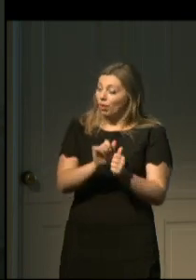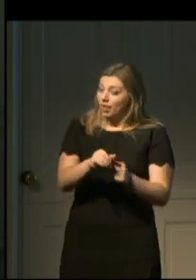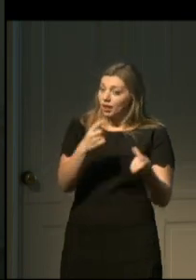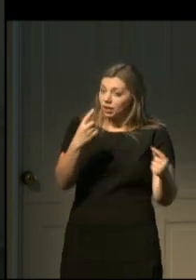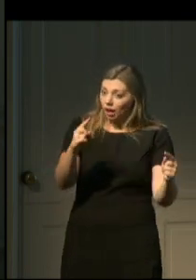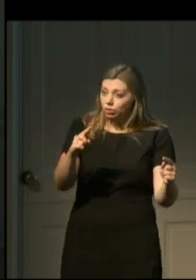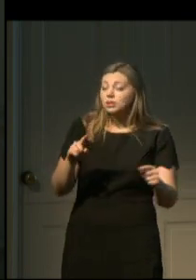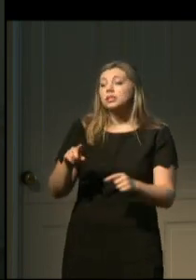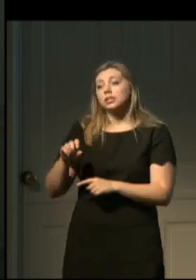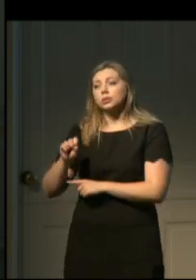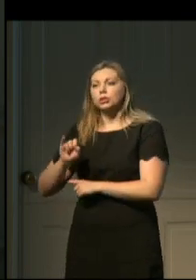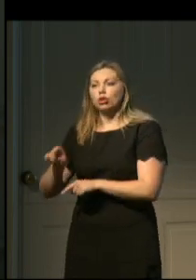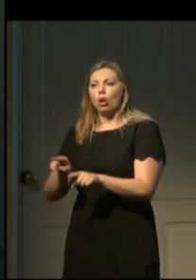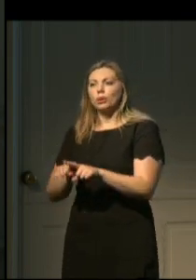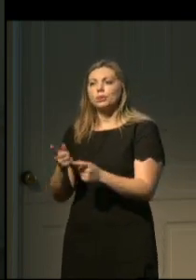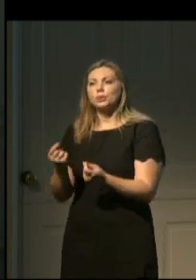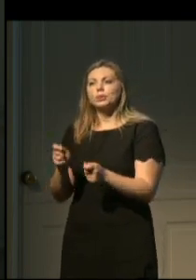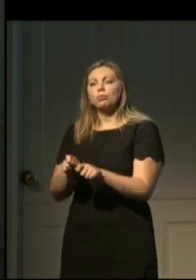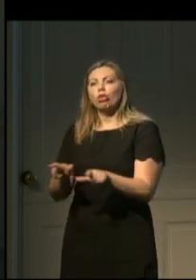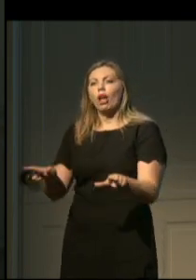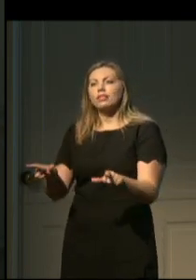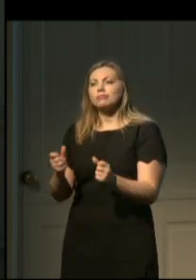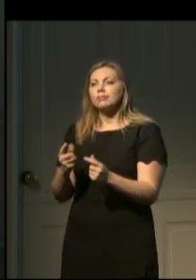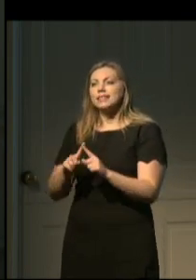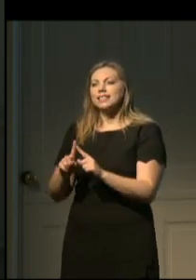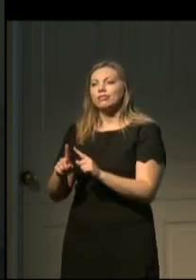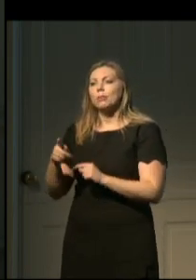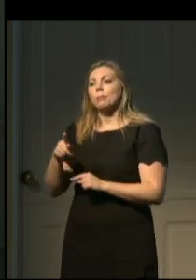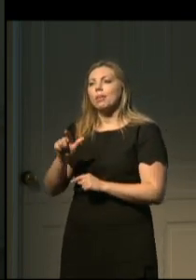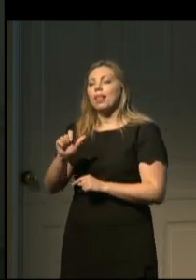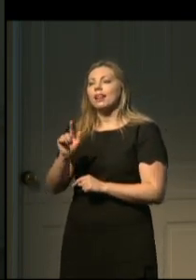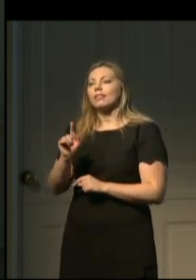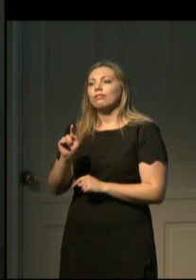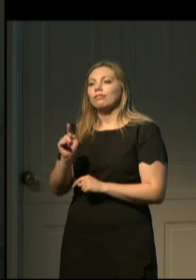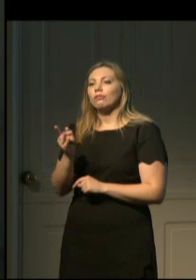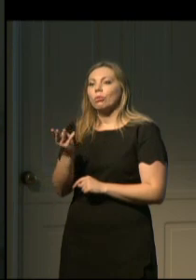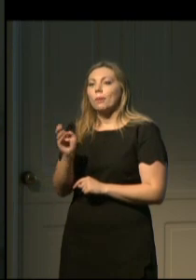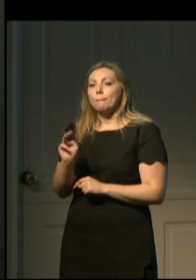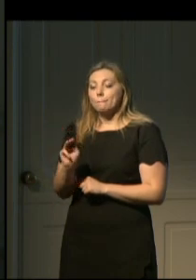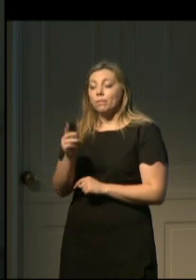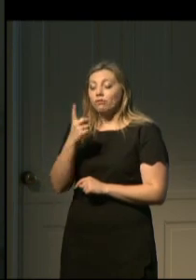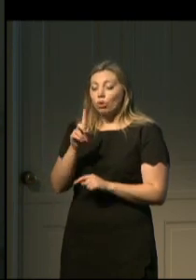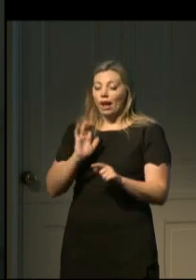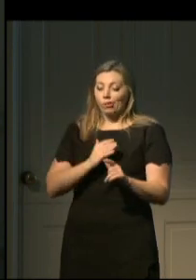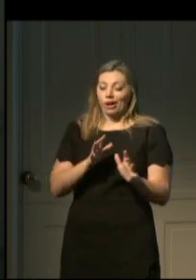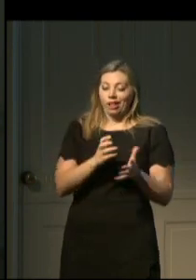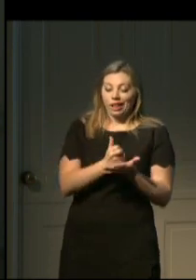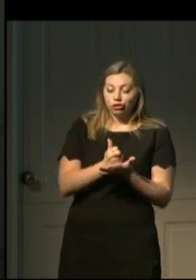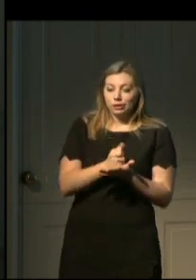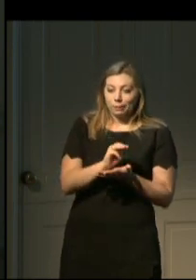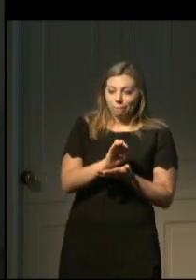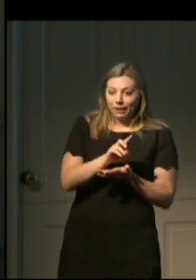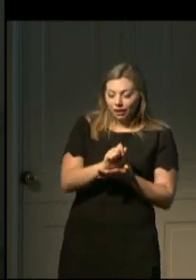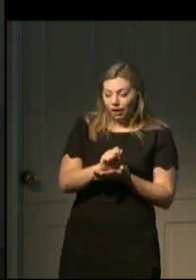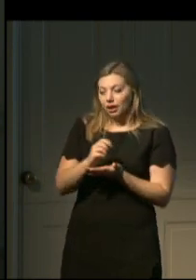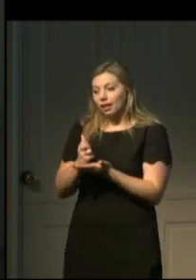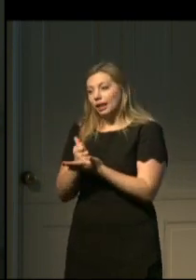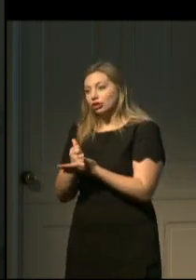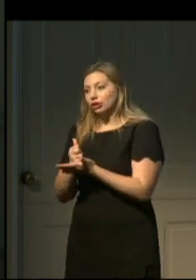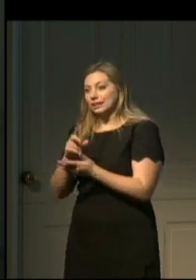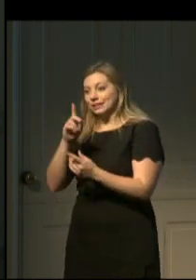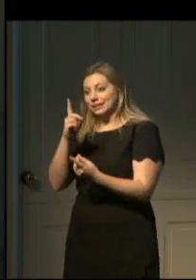Smithsonian will also launch a variety of platforms to make our collection media, our collections data, and our research